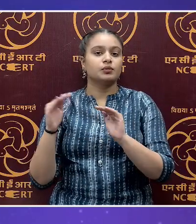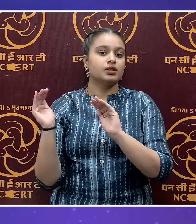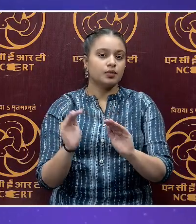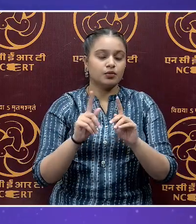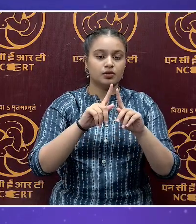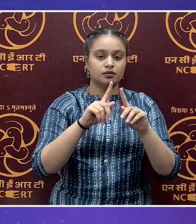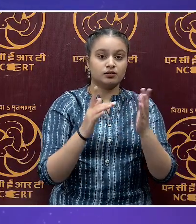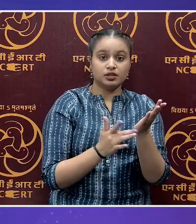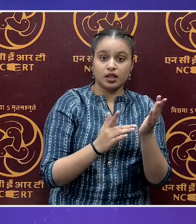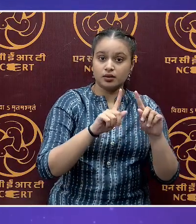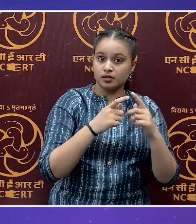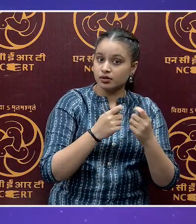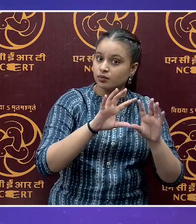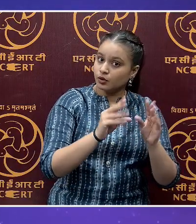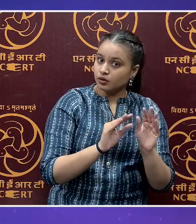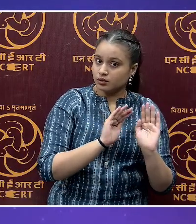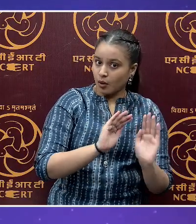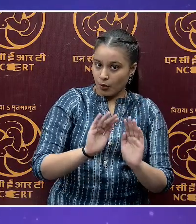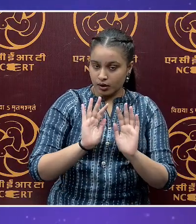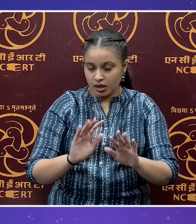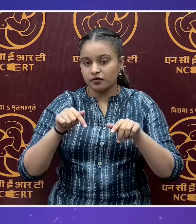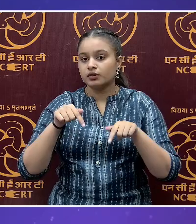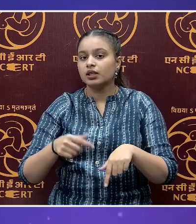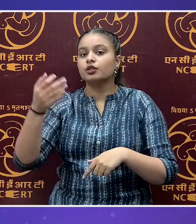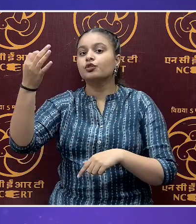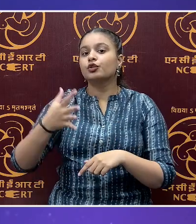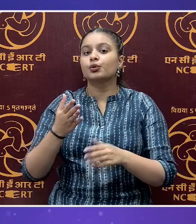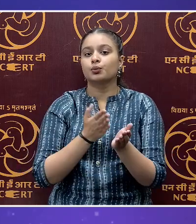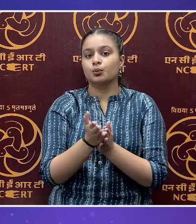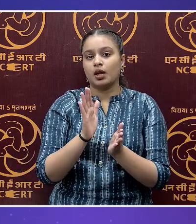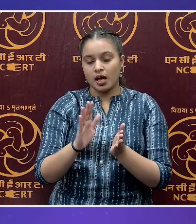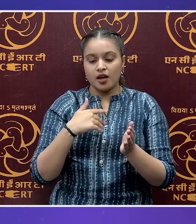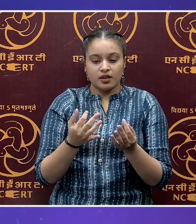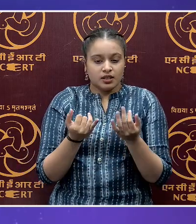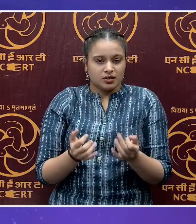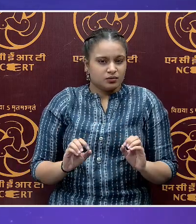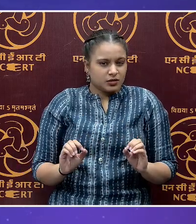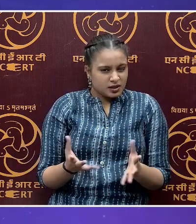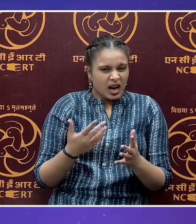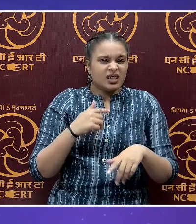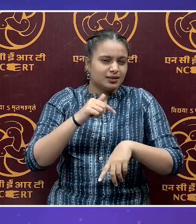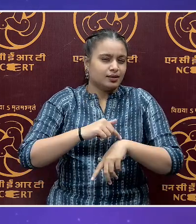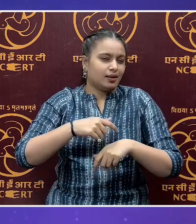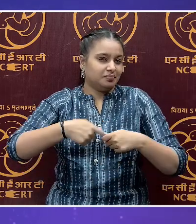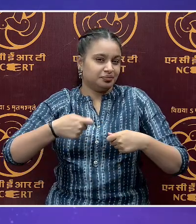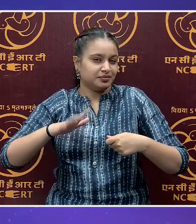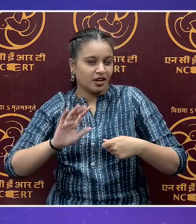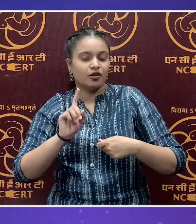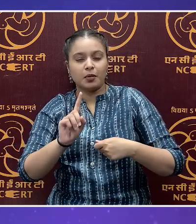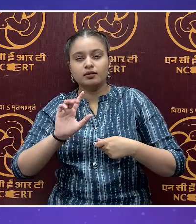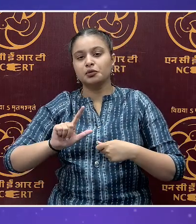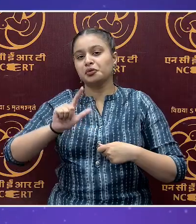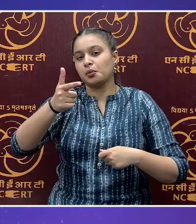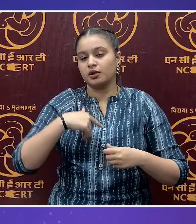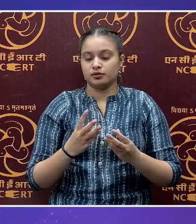tech team points of view, as well as we try that this is the new version. So initially it will take a time, but yes, smoothly we will go